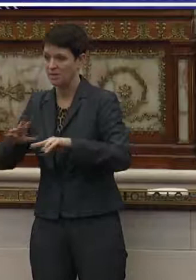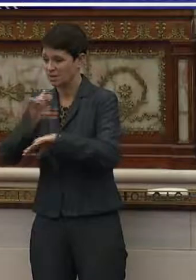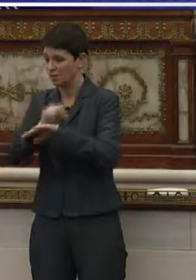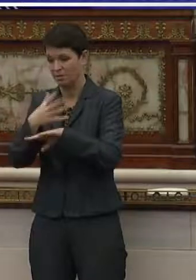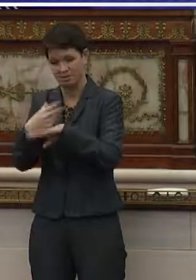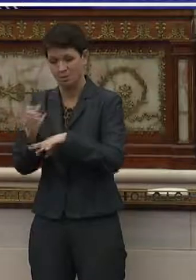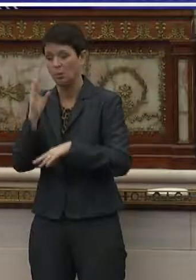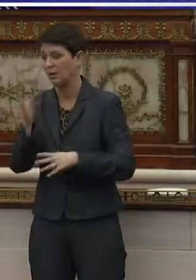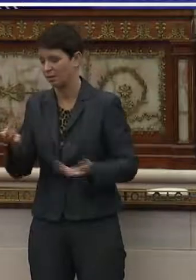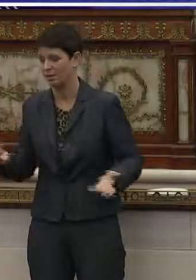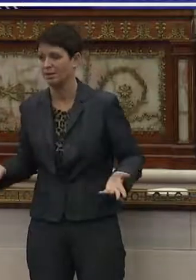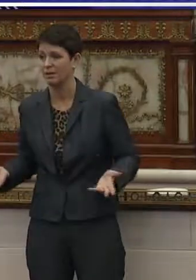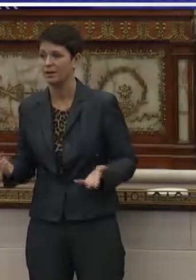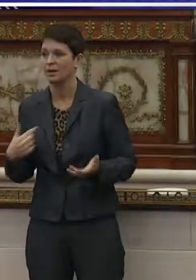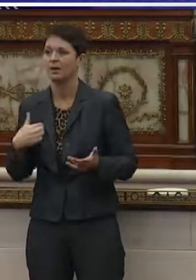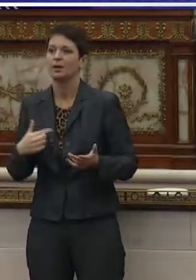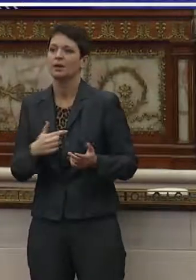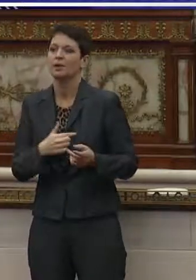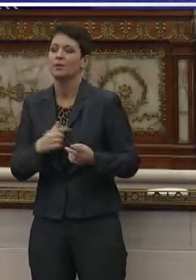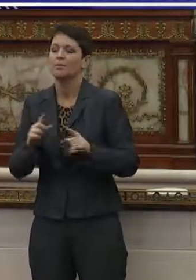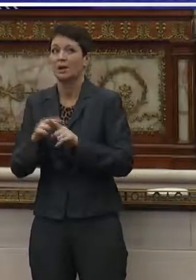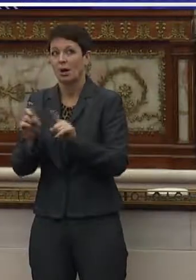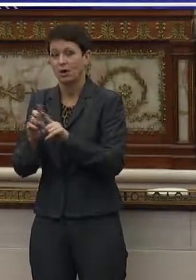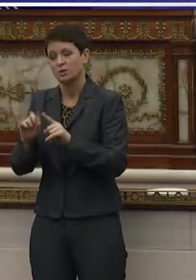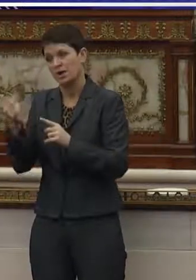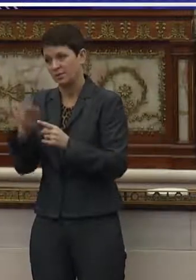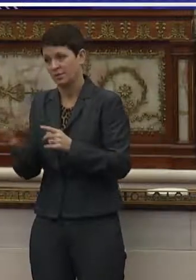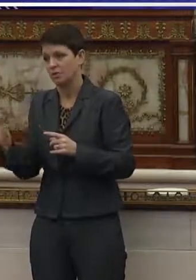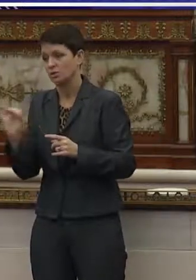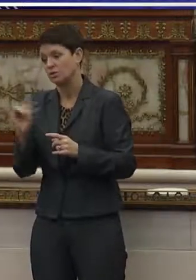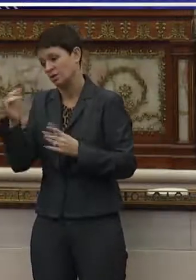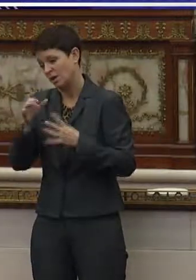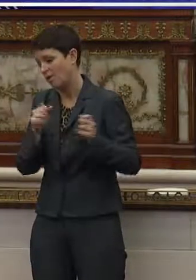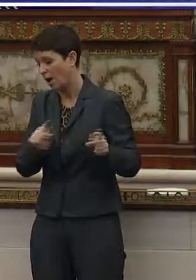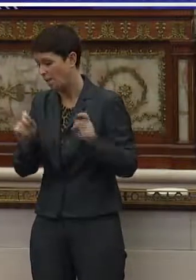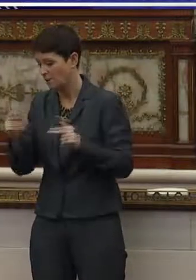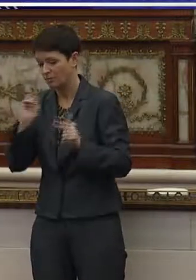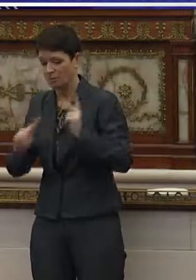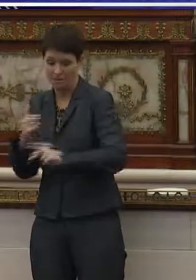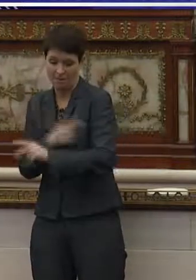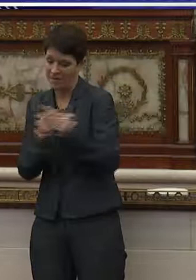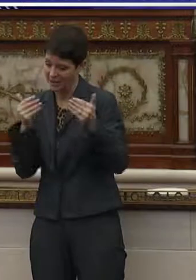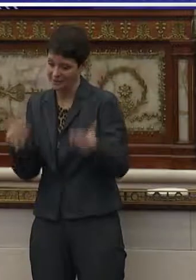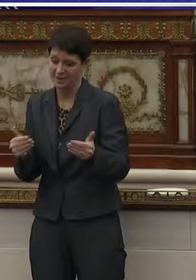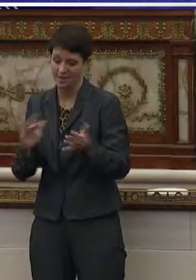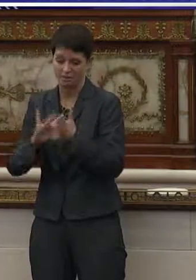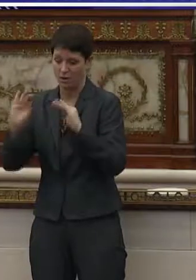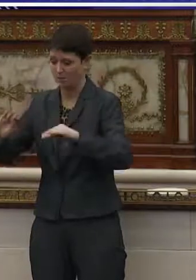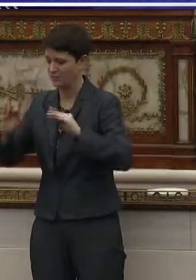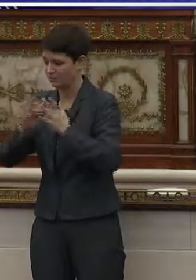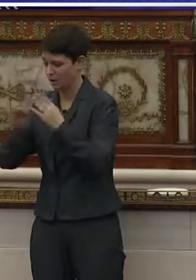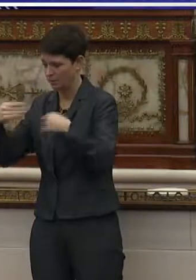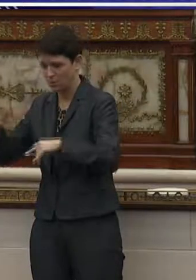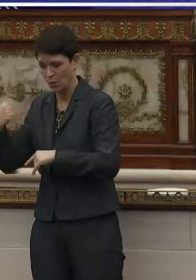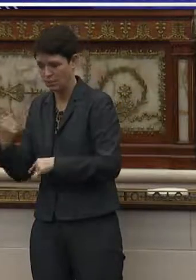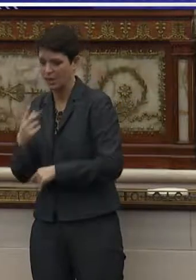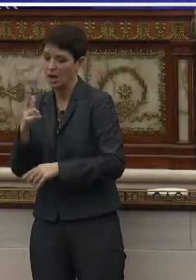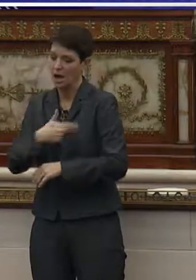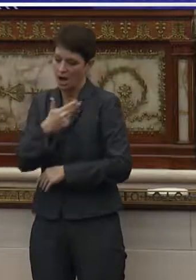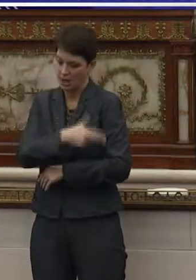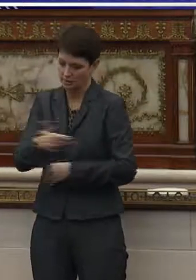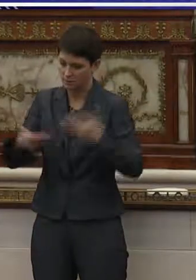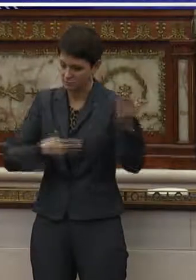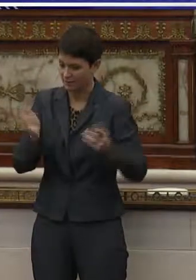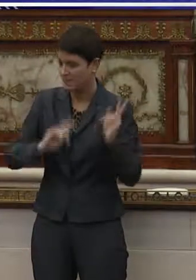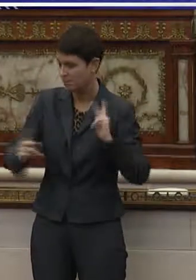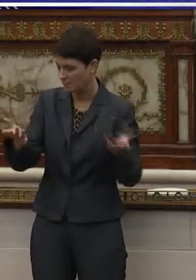appointments. But the other thing is there are other opportunities for people to be vaccinated. It's not just pharmacies. So the hospitals are inviting people